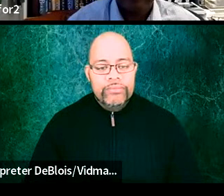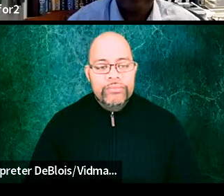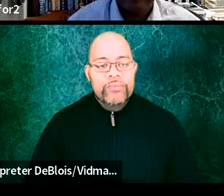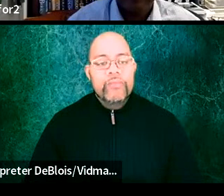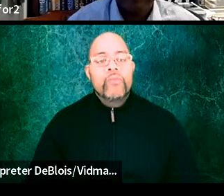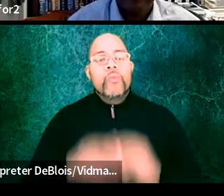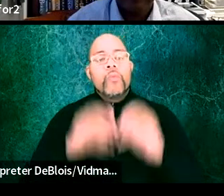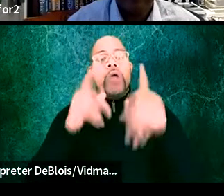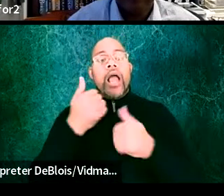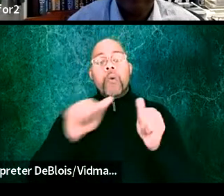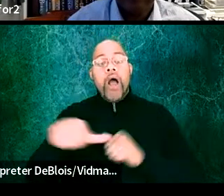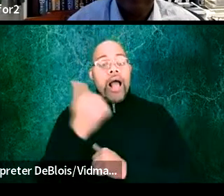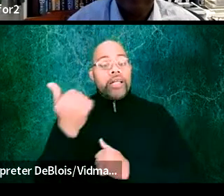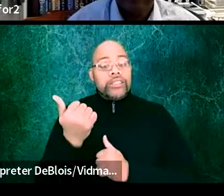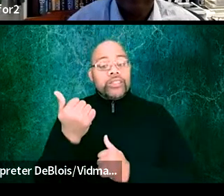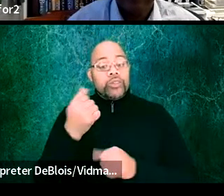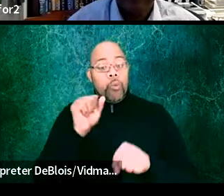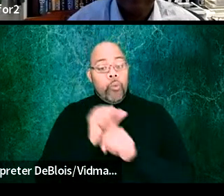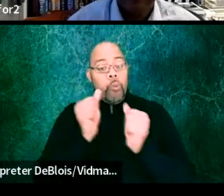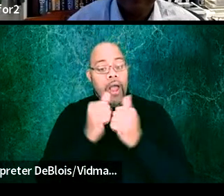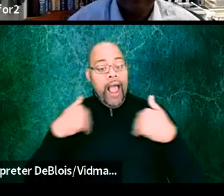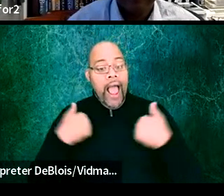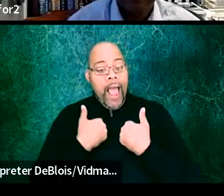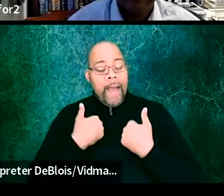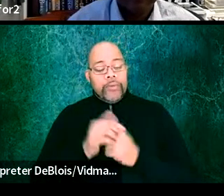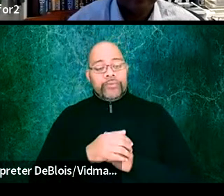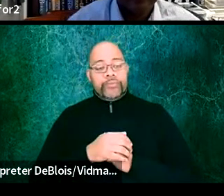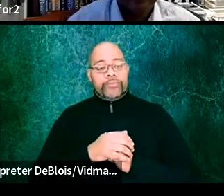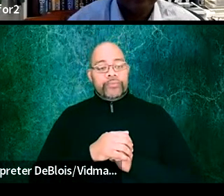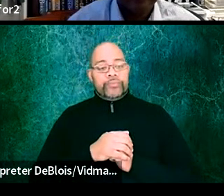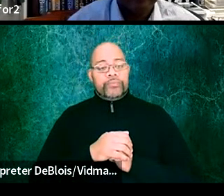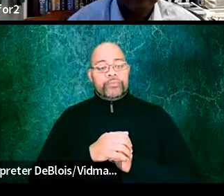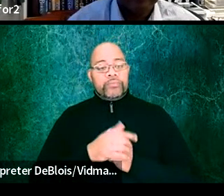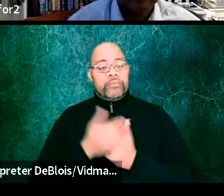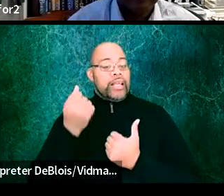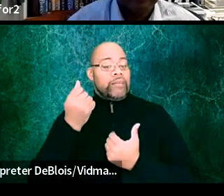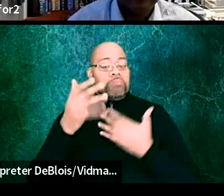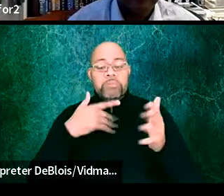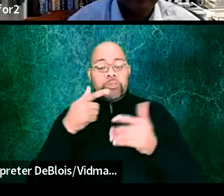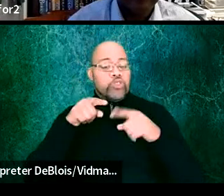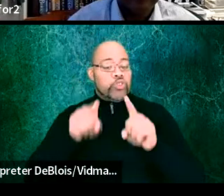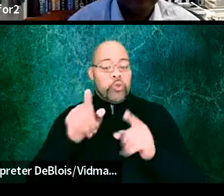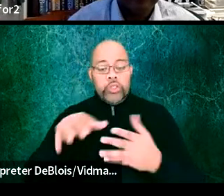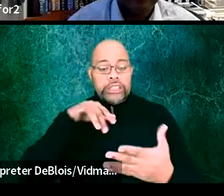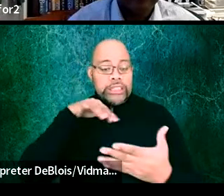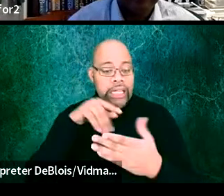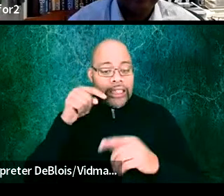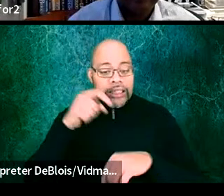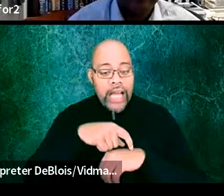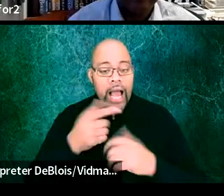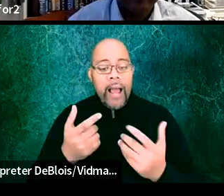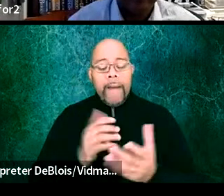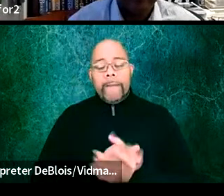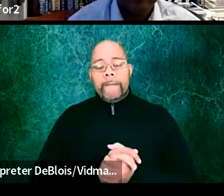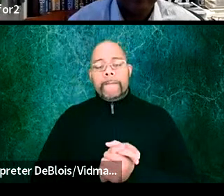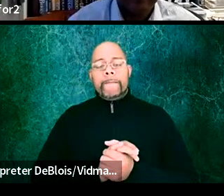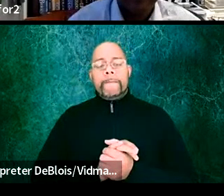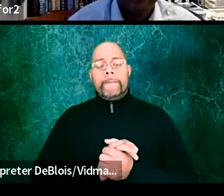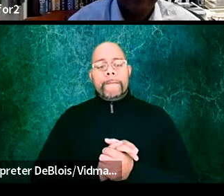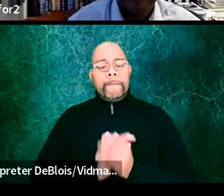Okay. Anybody else worked with animals, even during, you know, like your study time?